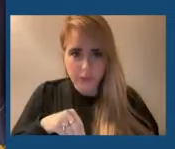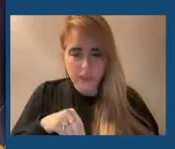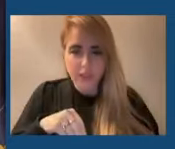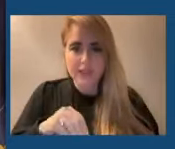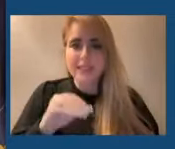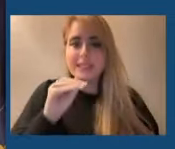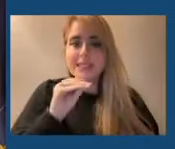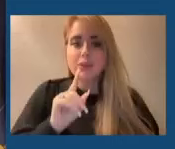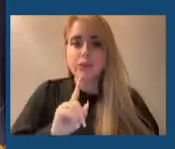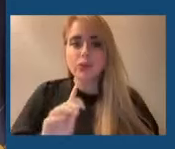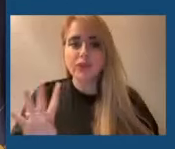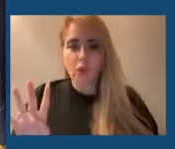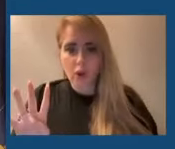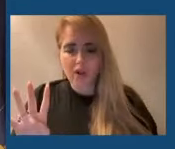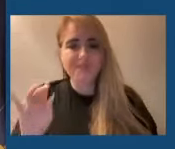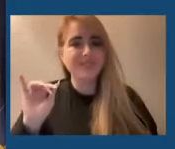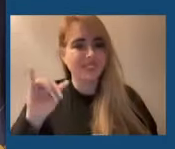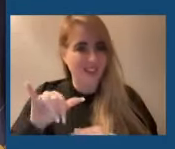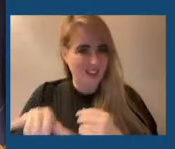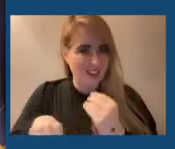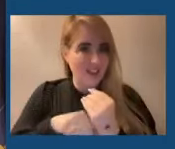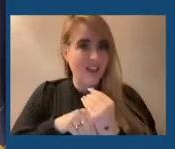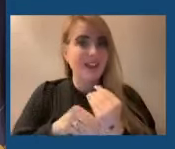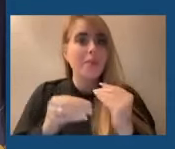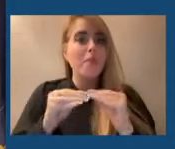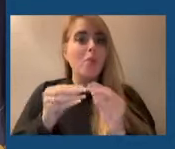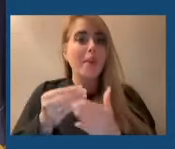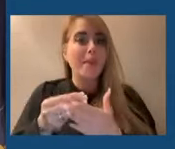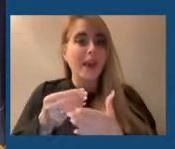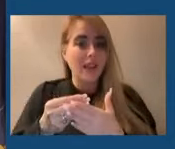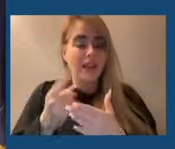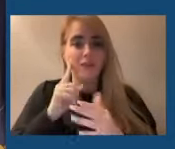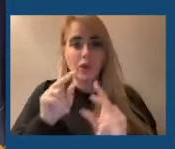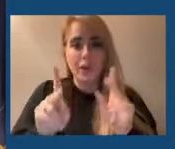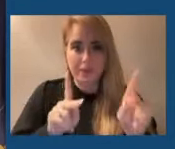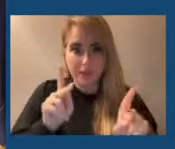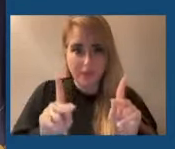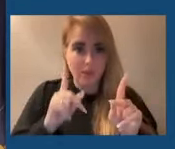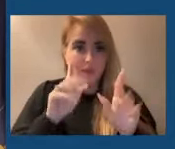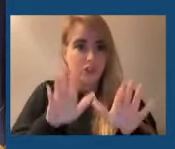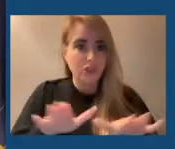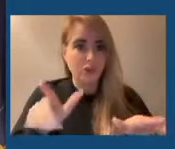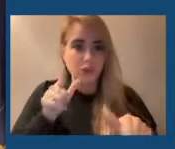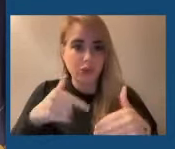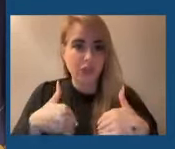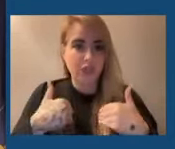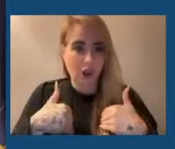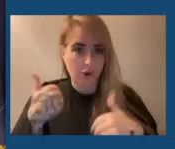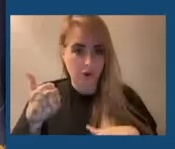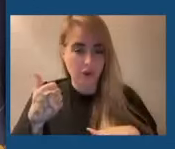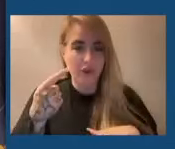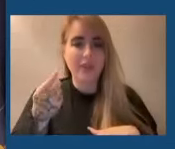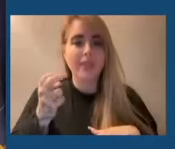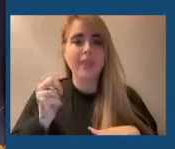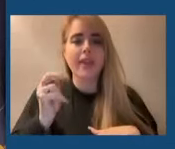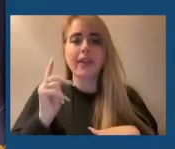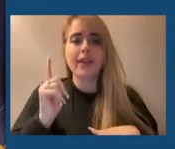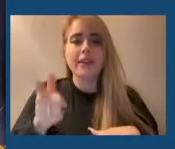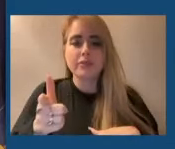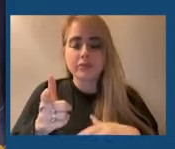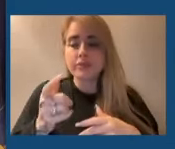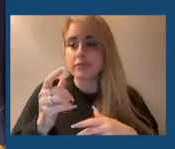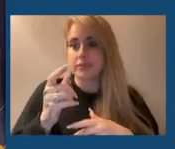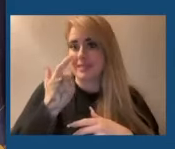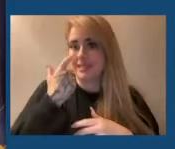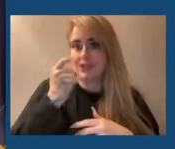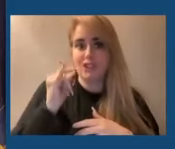0 to 4, so that added more money in people's pockets for children who were younger. And then, just this July, we